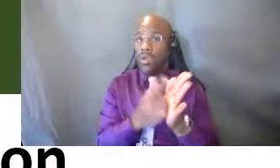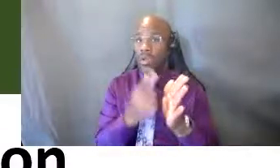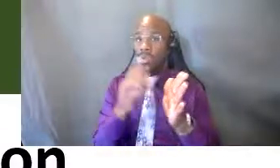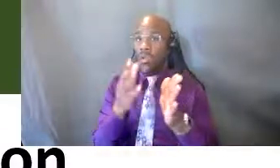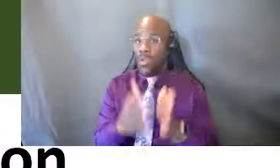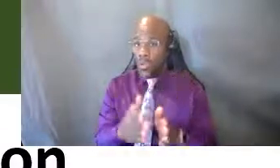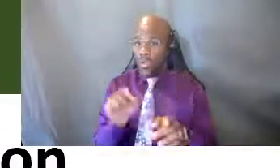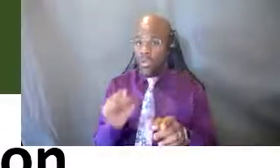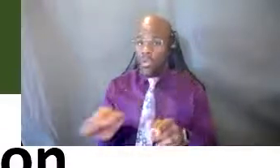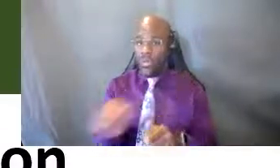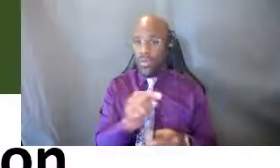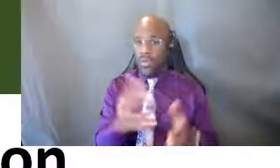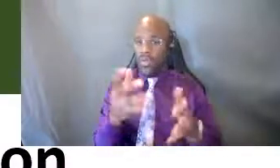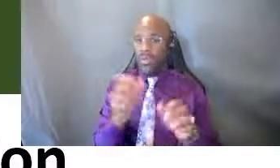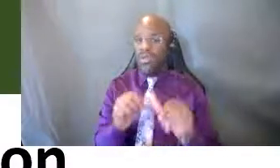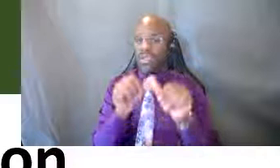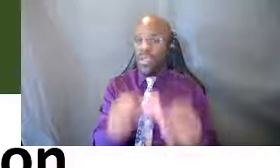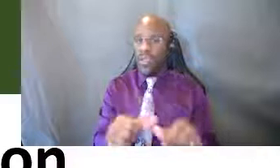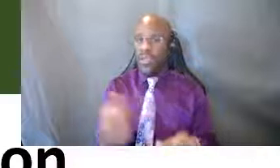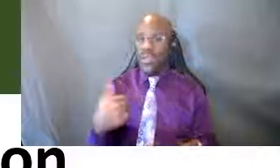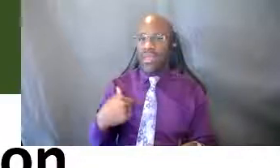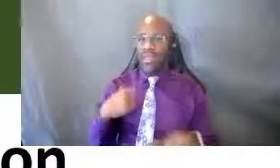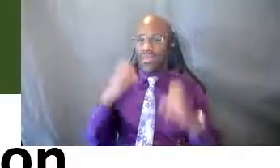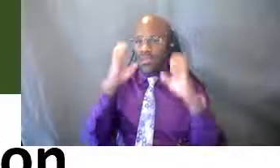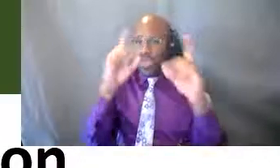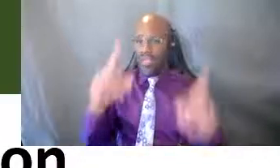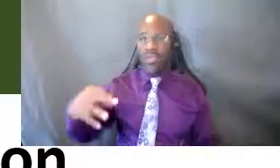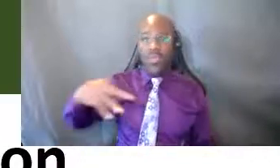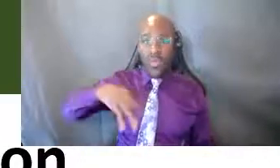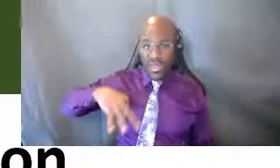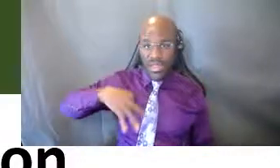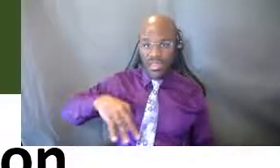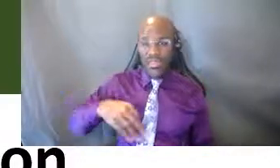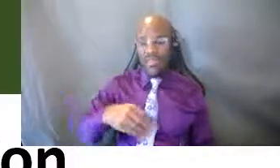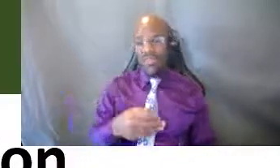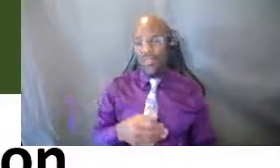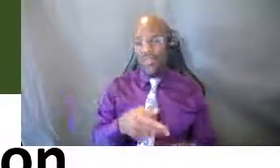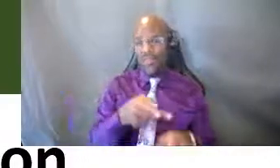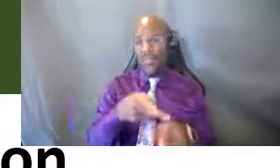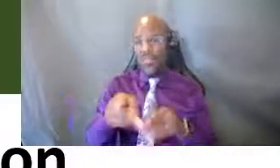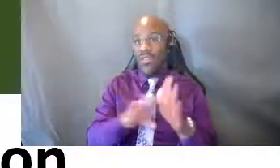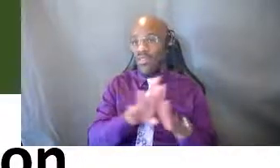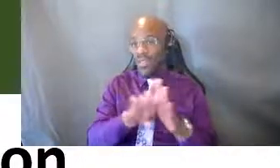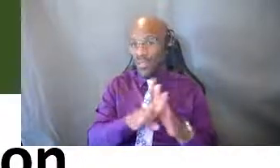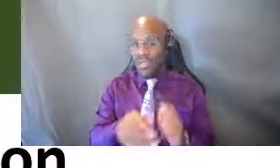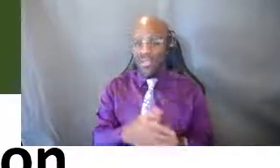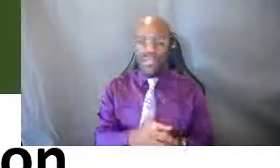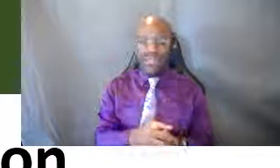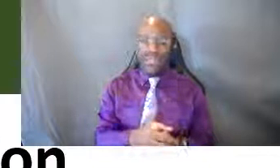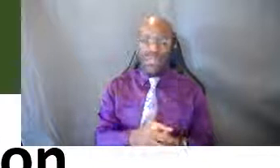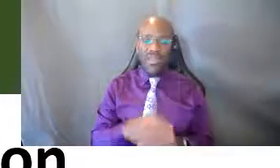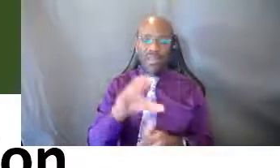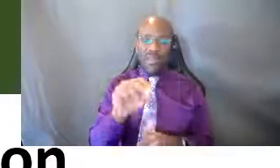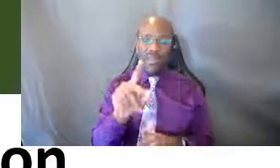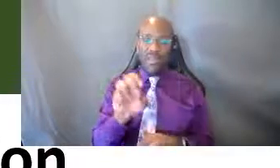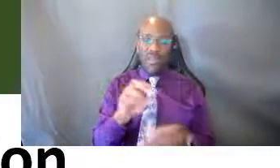education credits. So only for the lawyers who are attending today. The code